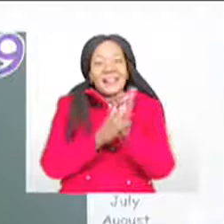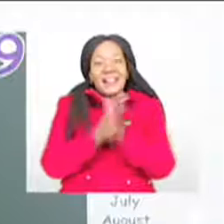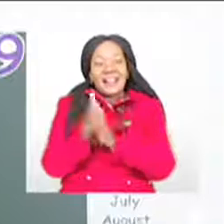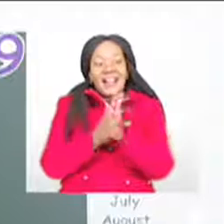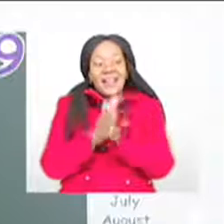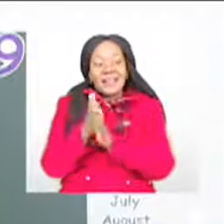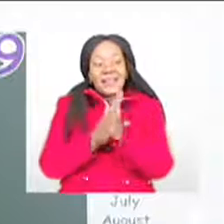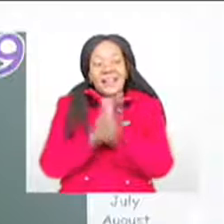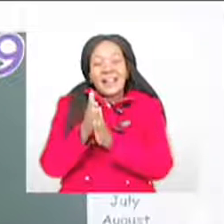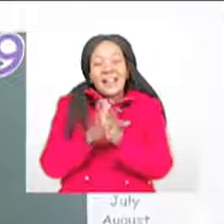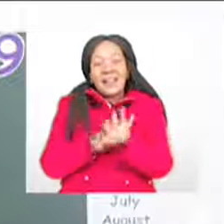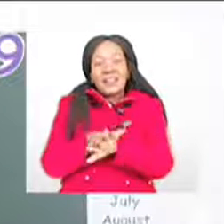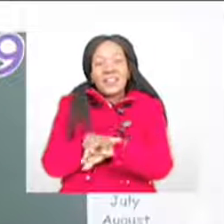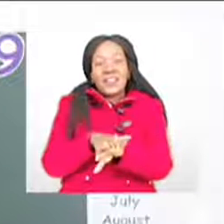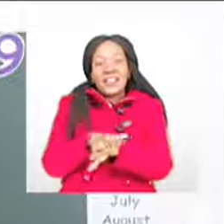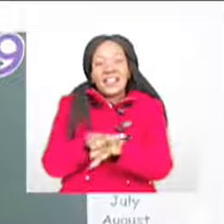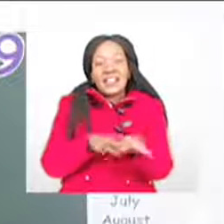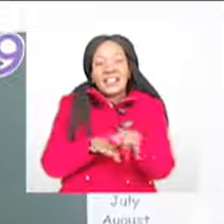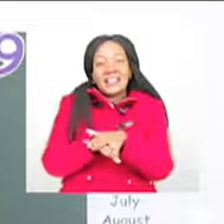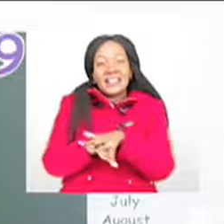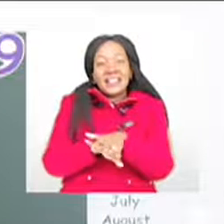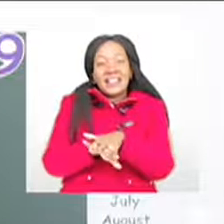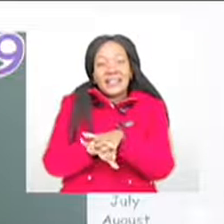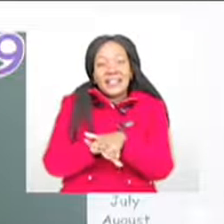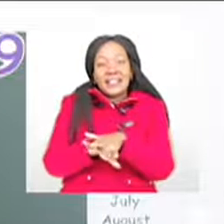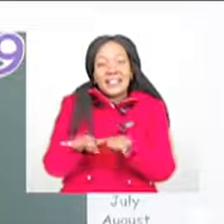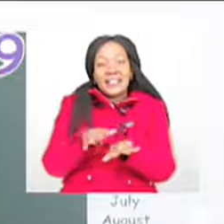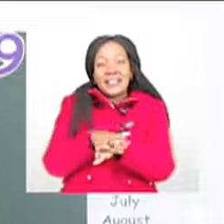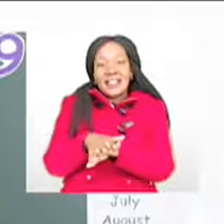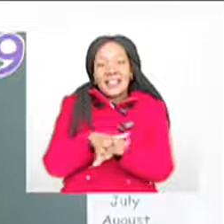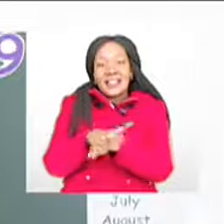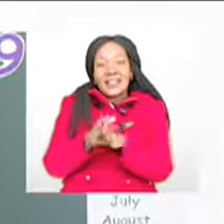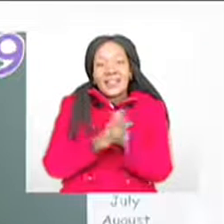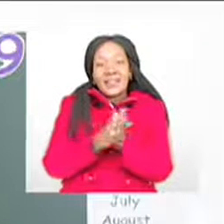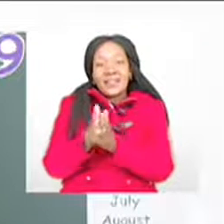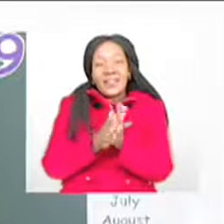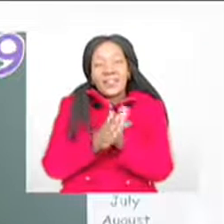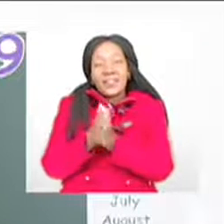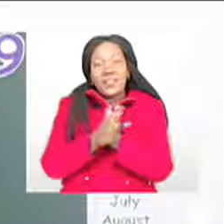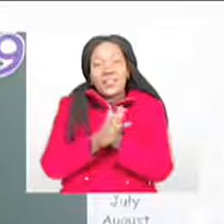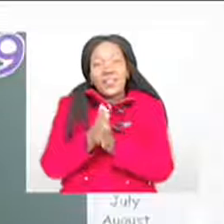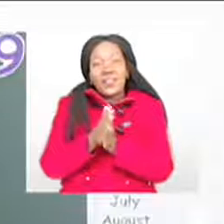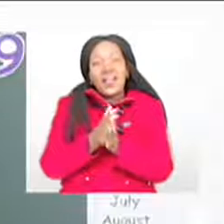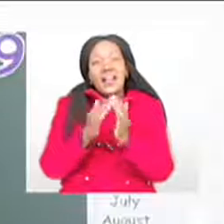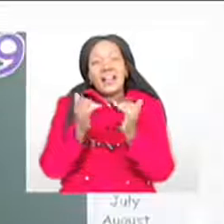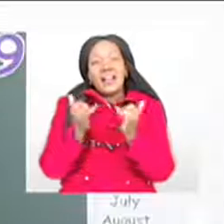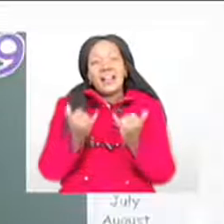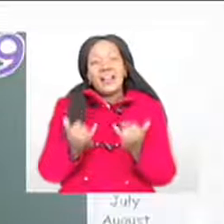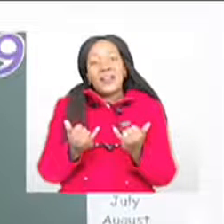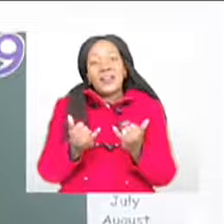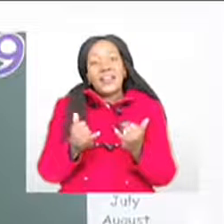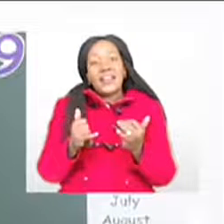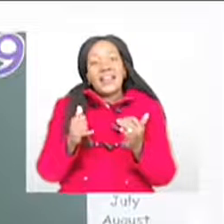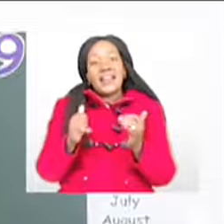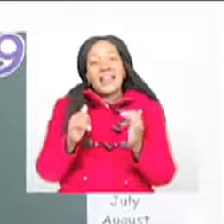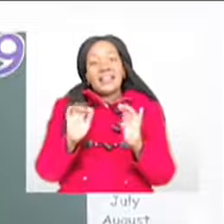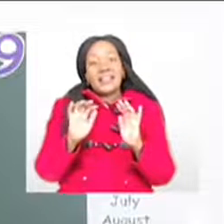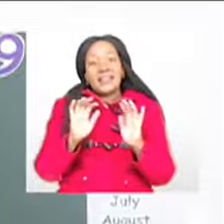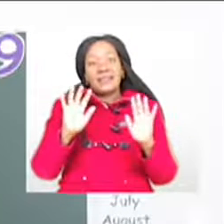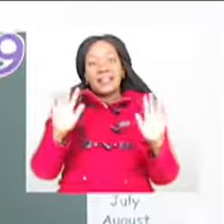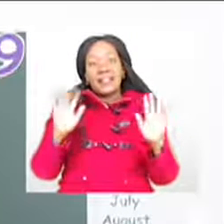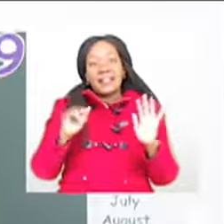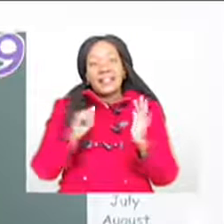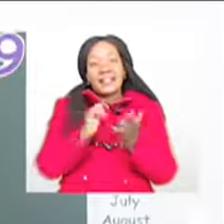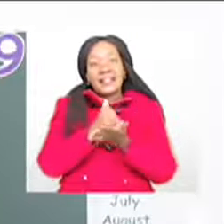Rub, rub, rub your hands back, inside and forth. Now your hands